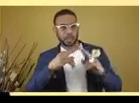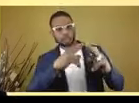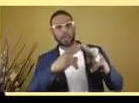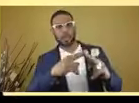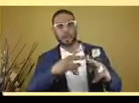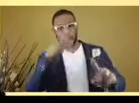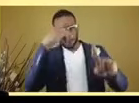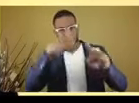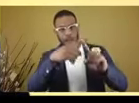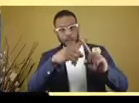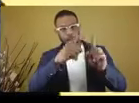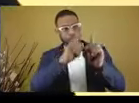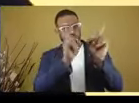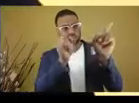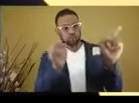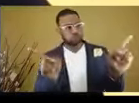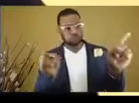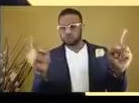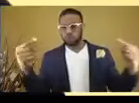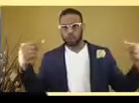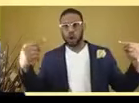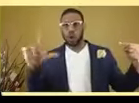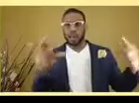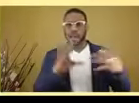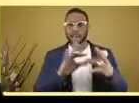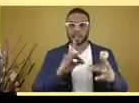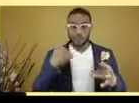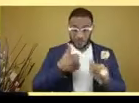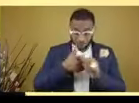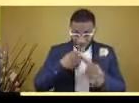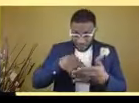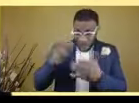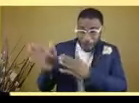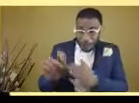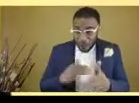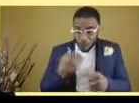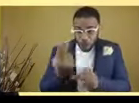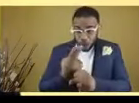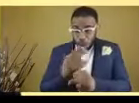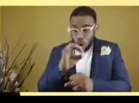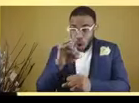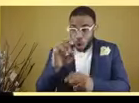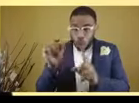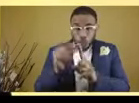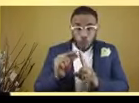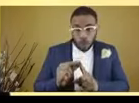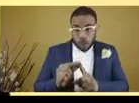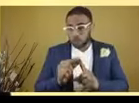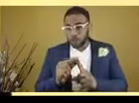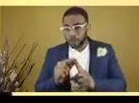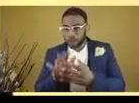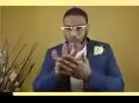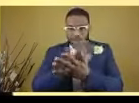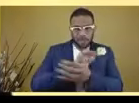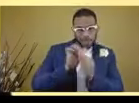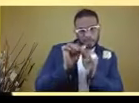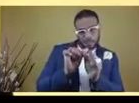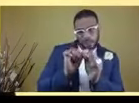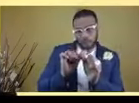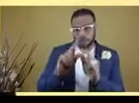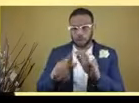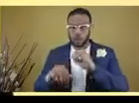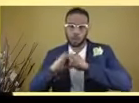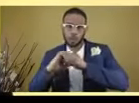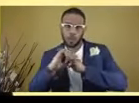Polarization, where they actually said, if we follow this plan and we use code words to continue to promote